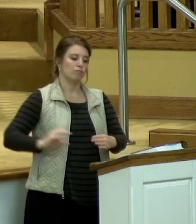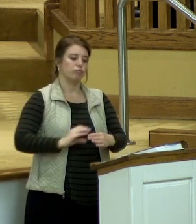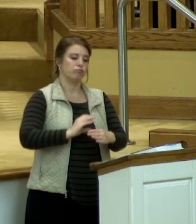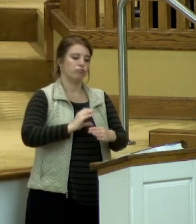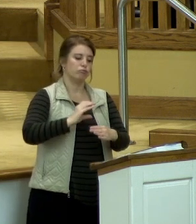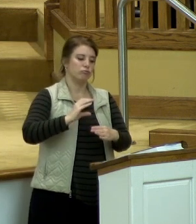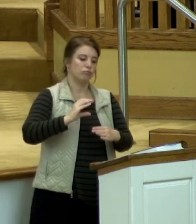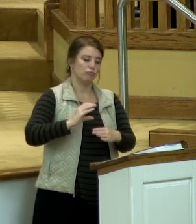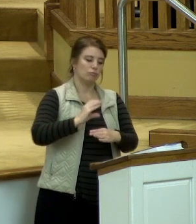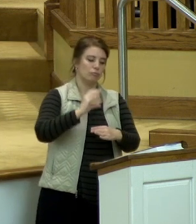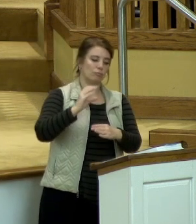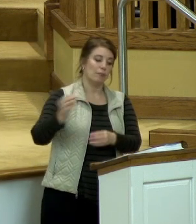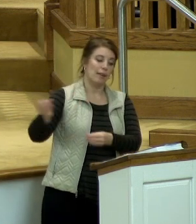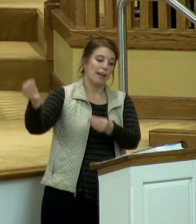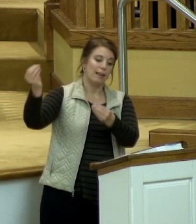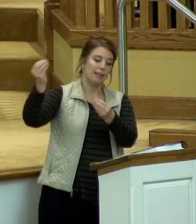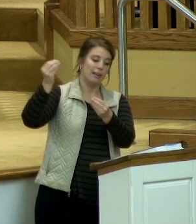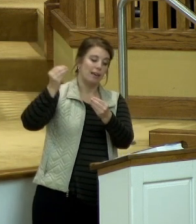dawns.